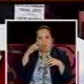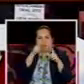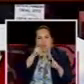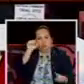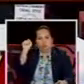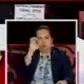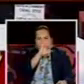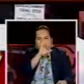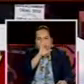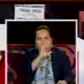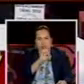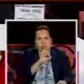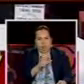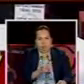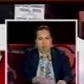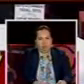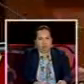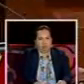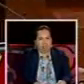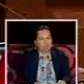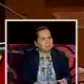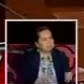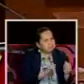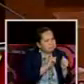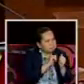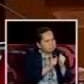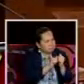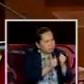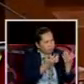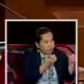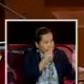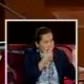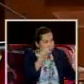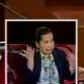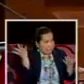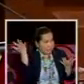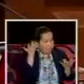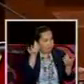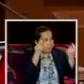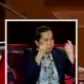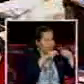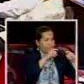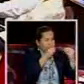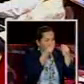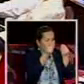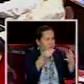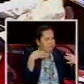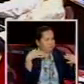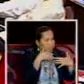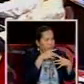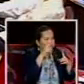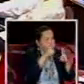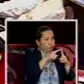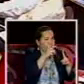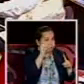ako pumirma. Ano po, pakipaliwanag niyo po yung sinasabi ninyong an attempt to control the Supreme Court. Bakit niyo po nasabi yan? Objection,